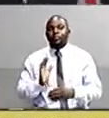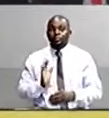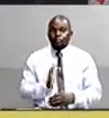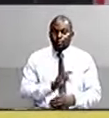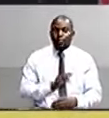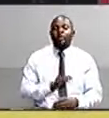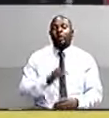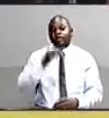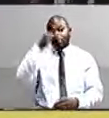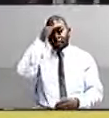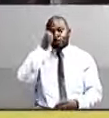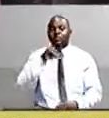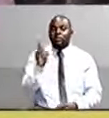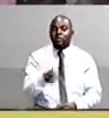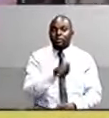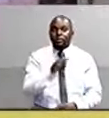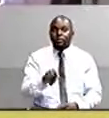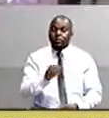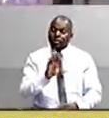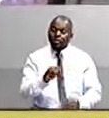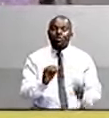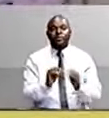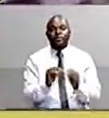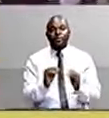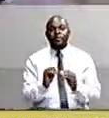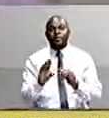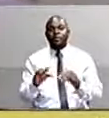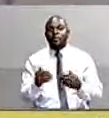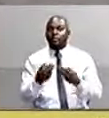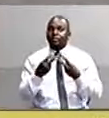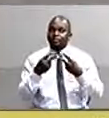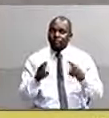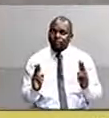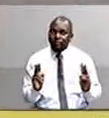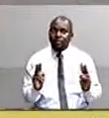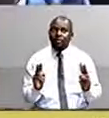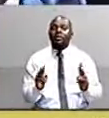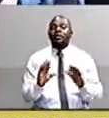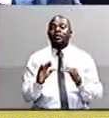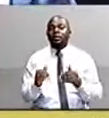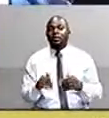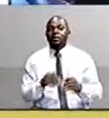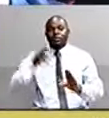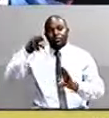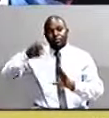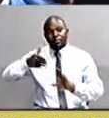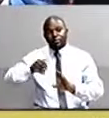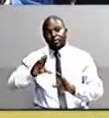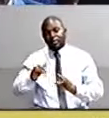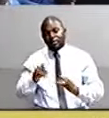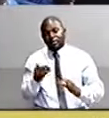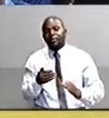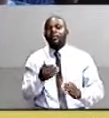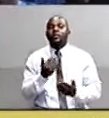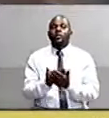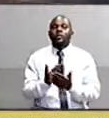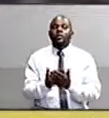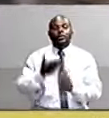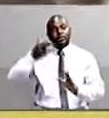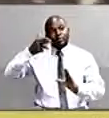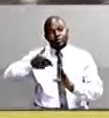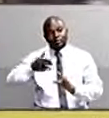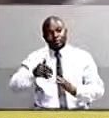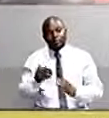was cancelling all his meetings despite having been cleared before. At a press briefing shortly after, Chagulanyi told journalists that he is